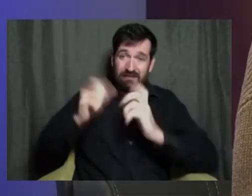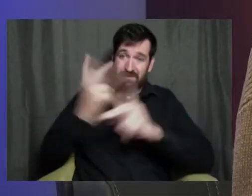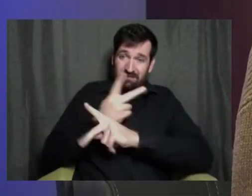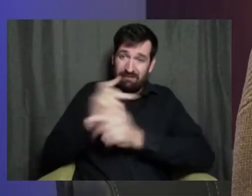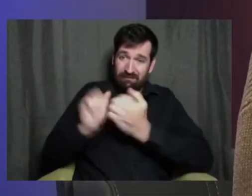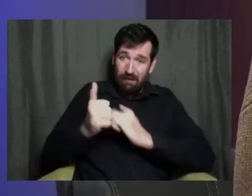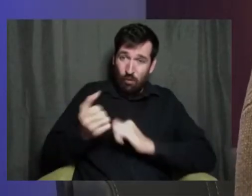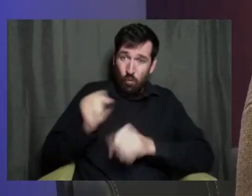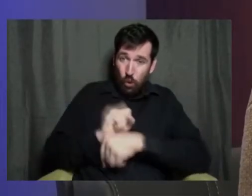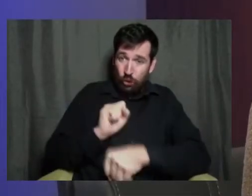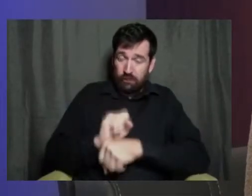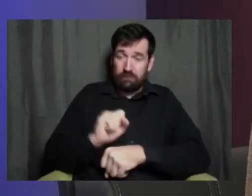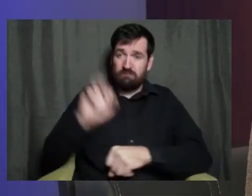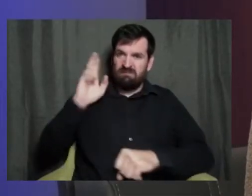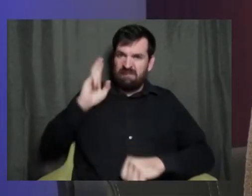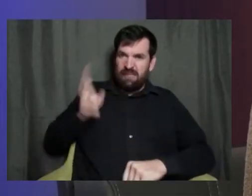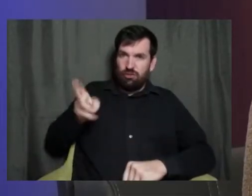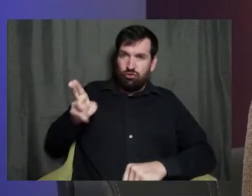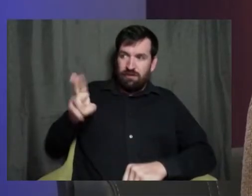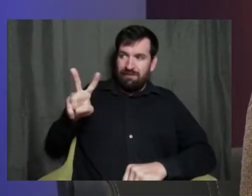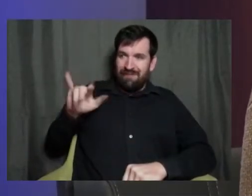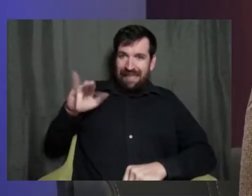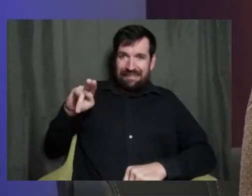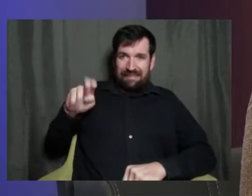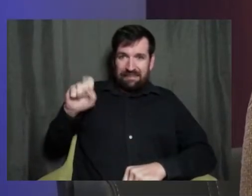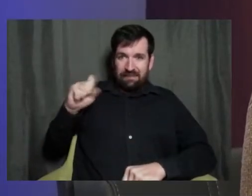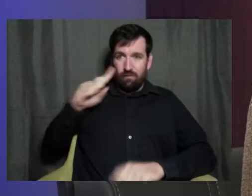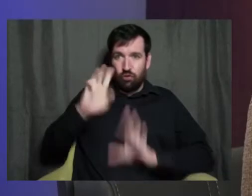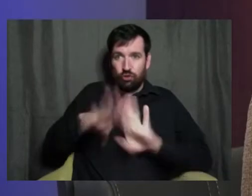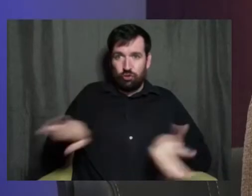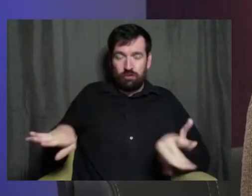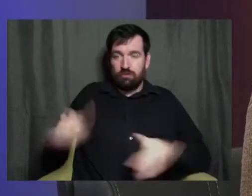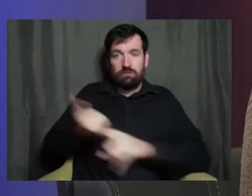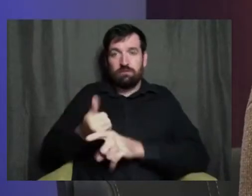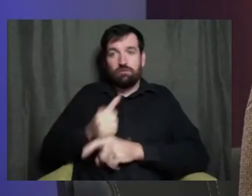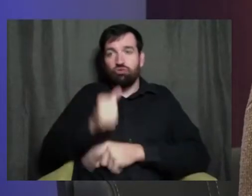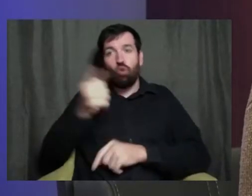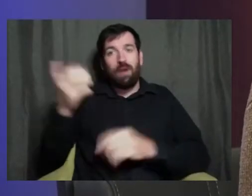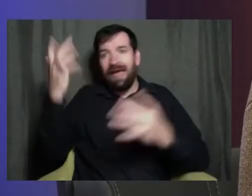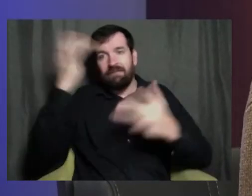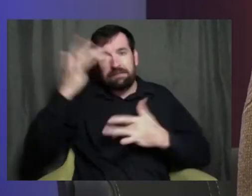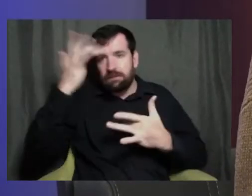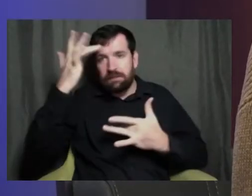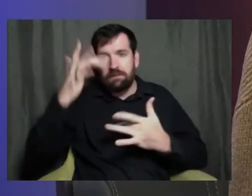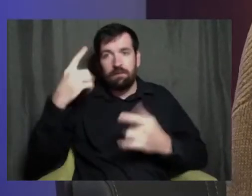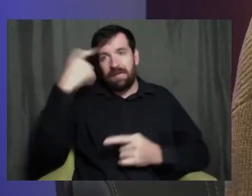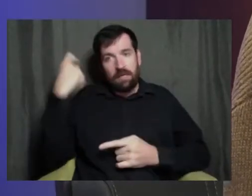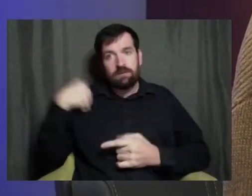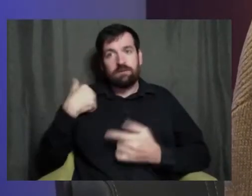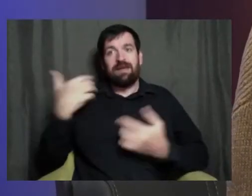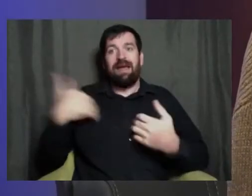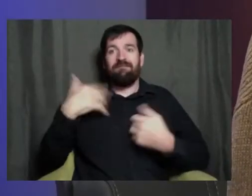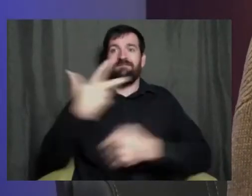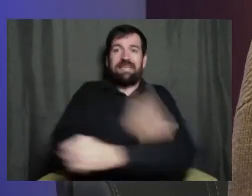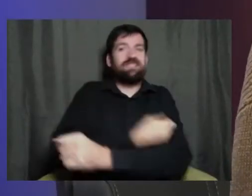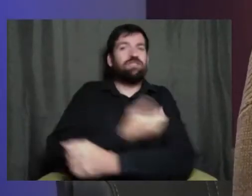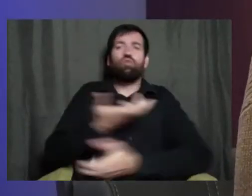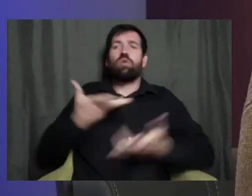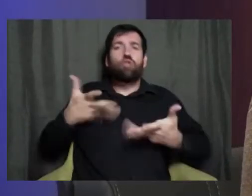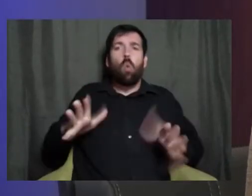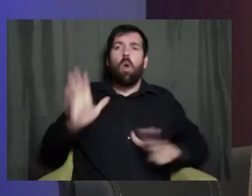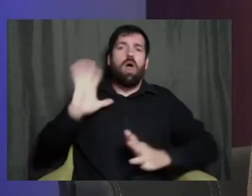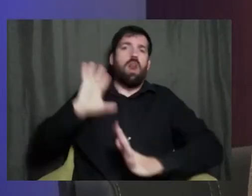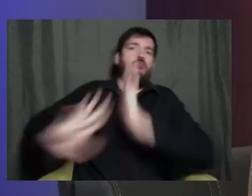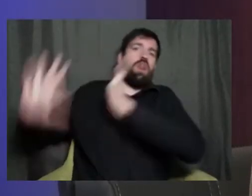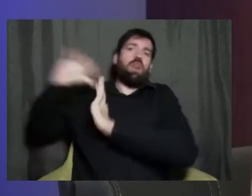history of vaccinations for children. Our children don't have these diseases because we have vaccines for them. We don't want to go back in time of having our kids have these